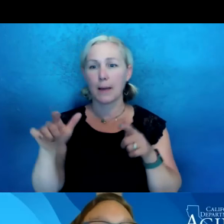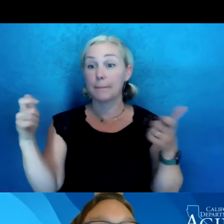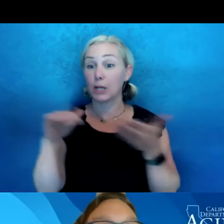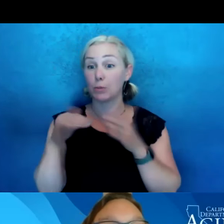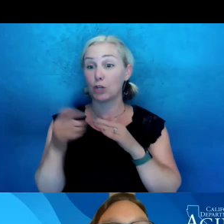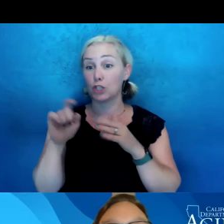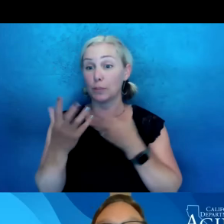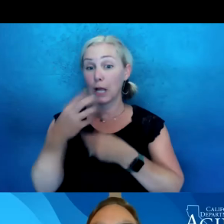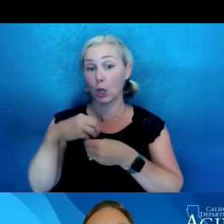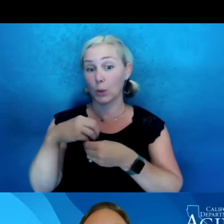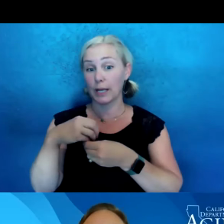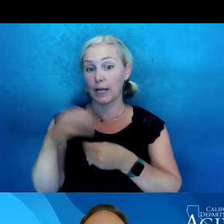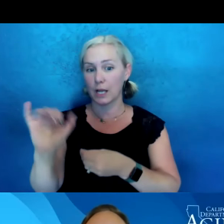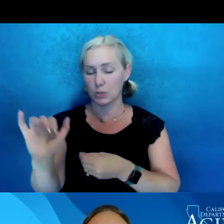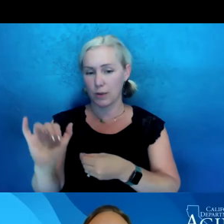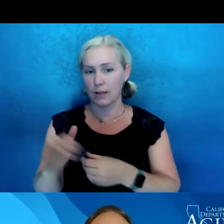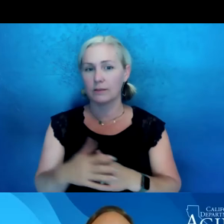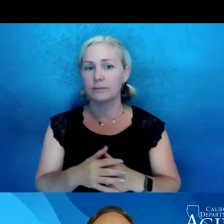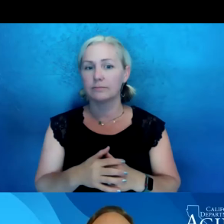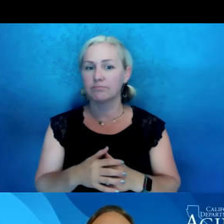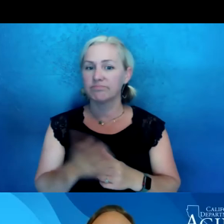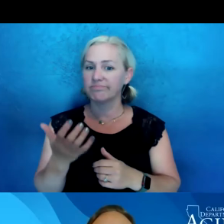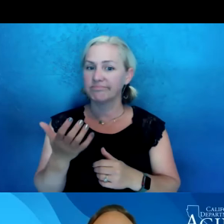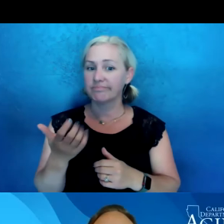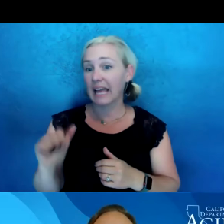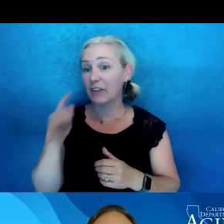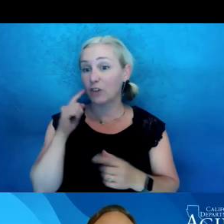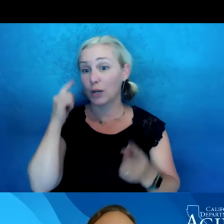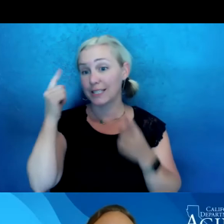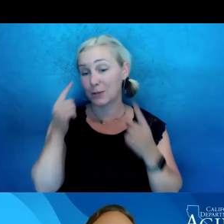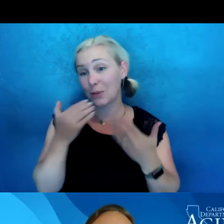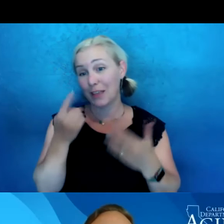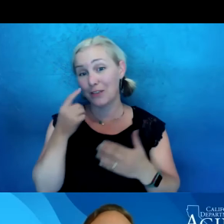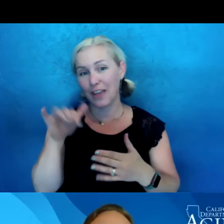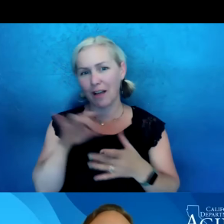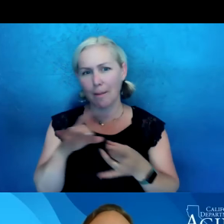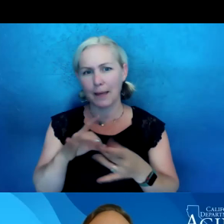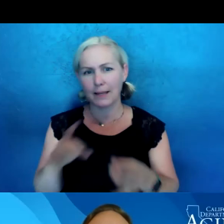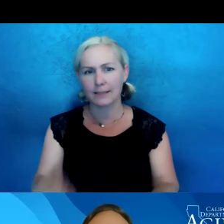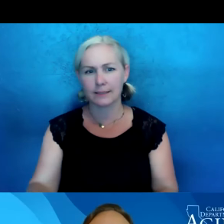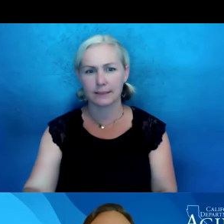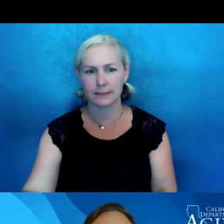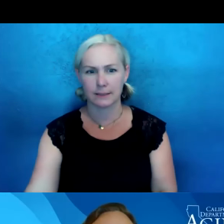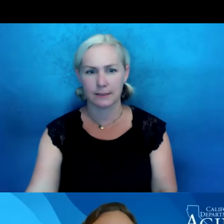elements of the framework, maybe for consideration. So thank you for that comment.